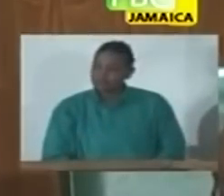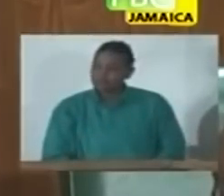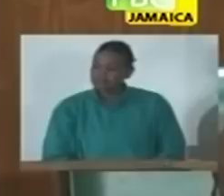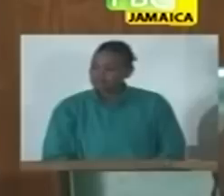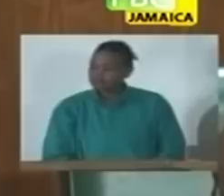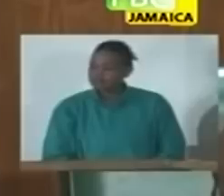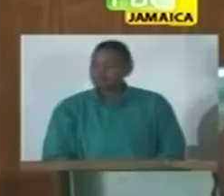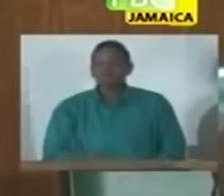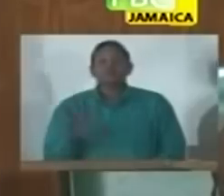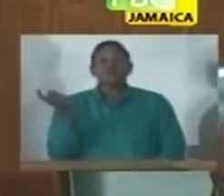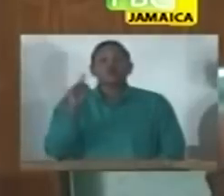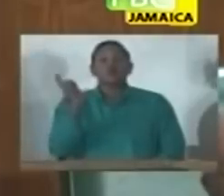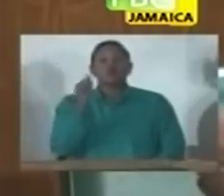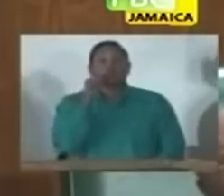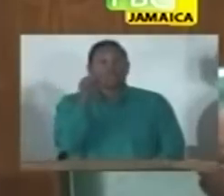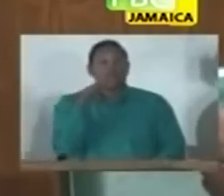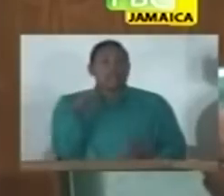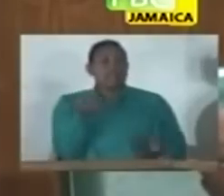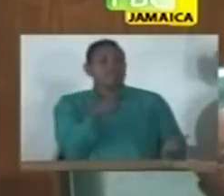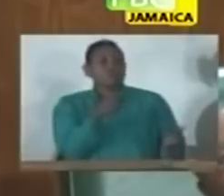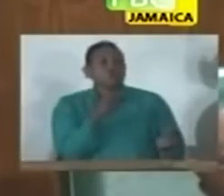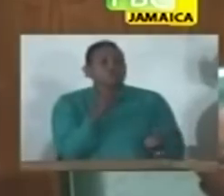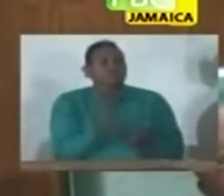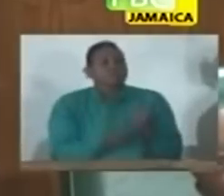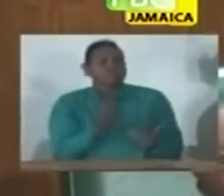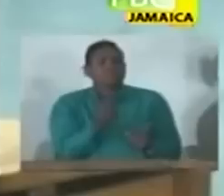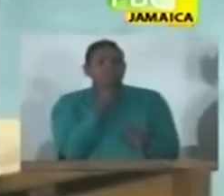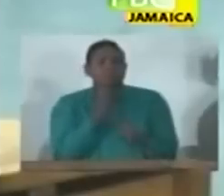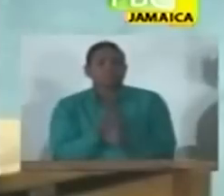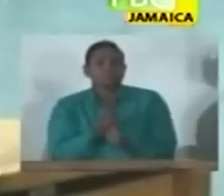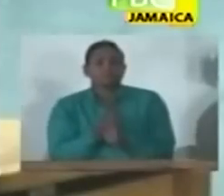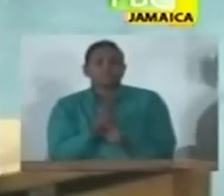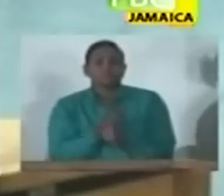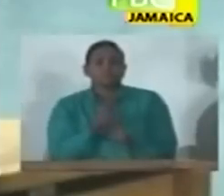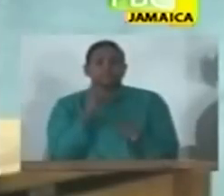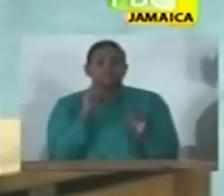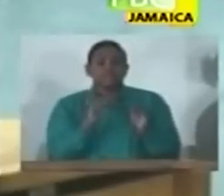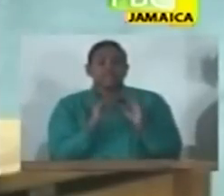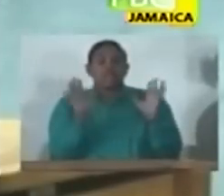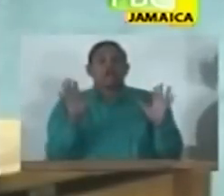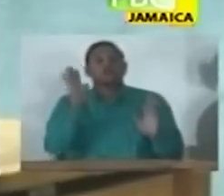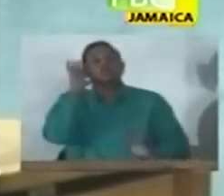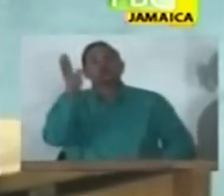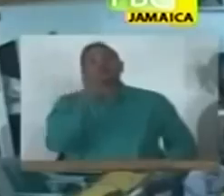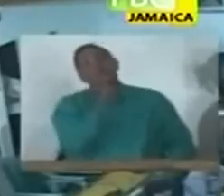inefficiency reigns, clarity will be absent.